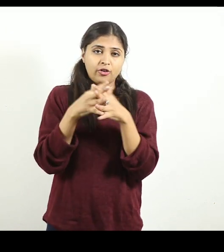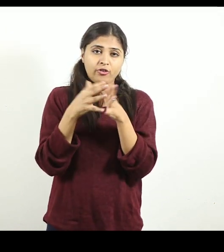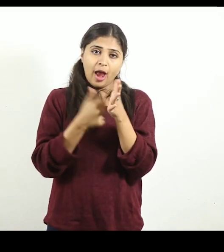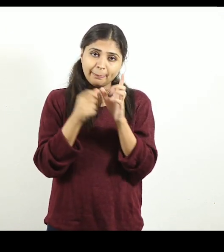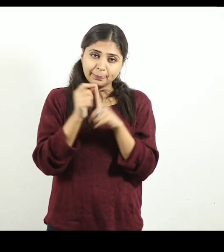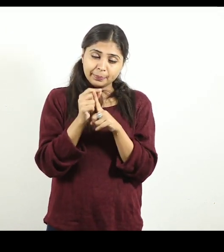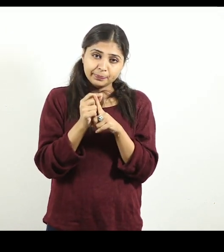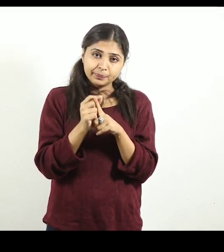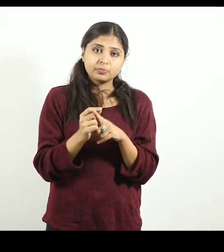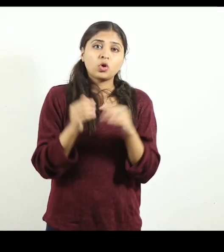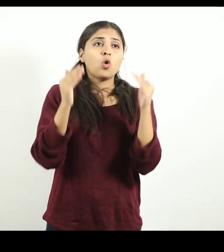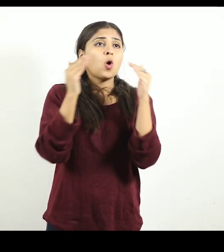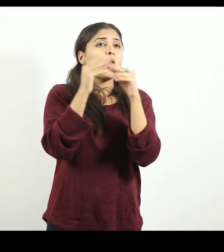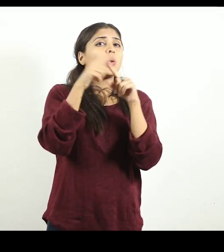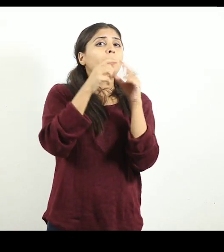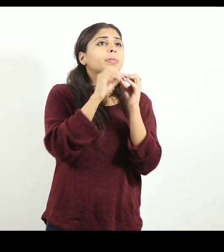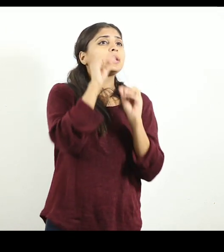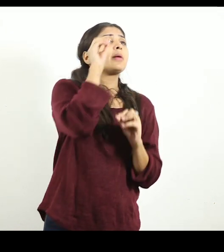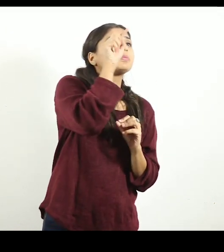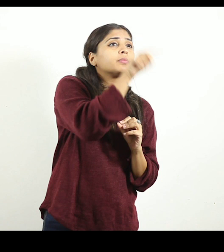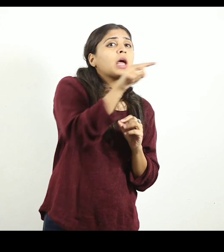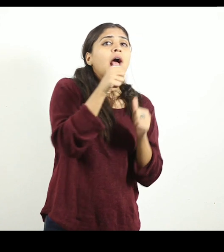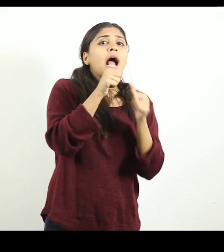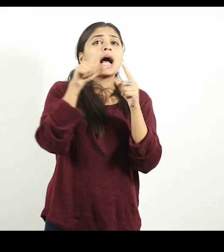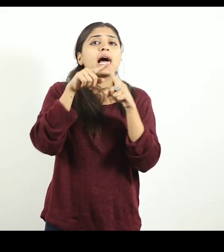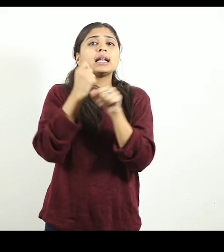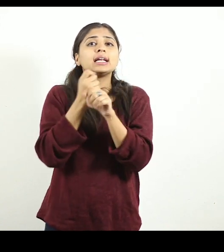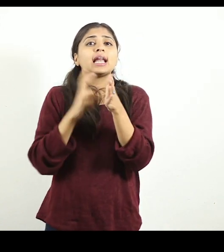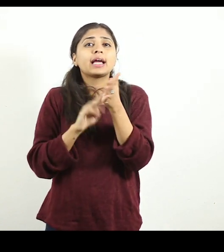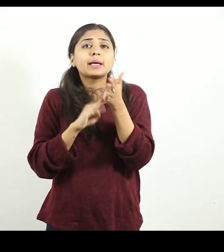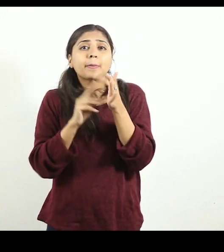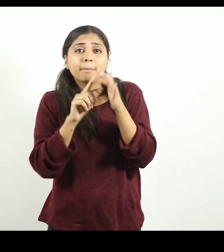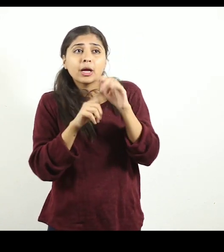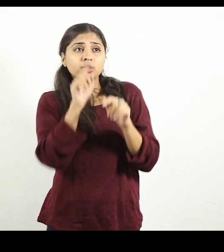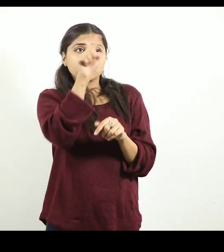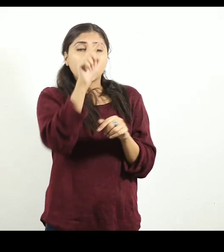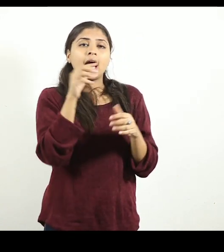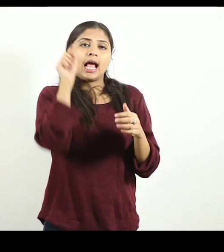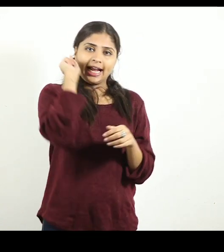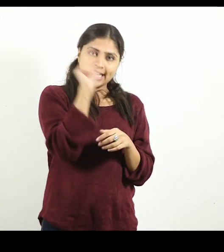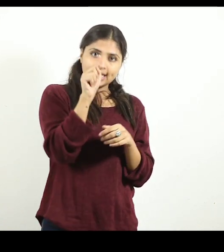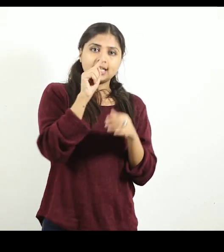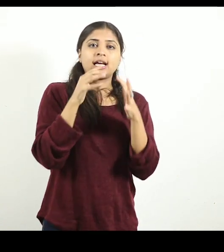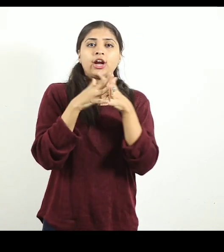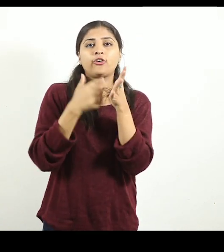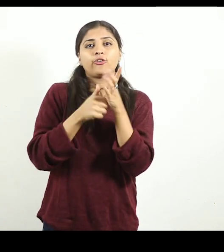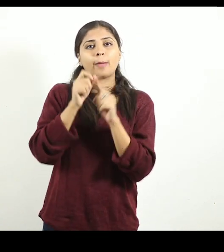Wrap Text. Number 3, the text in your cell will be wrapped.